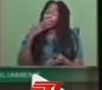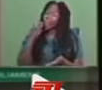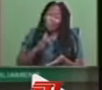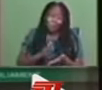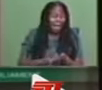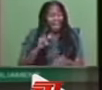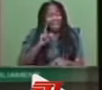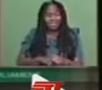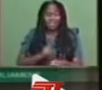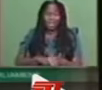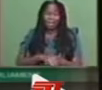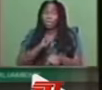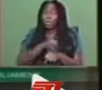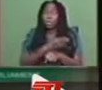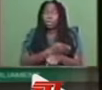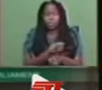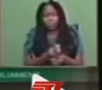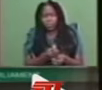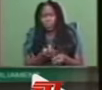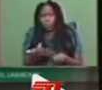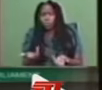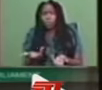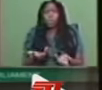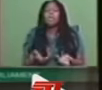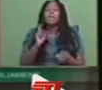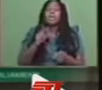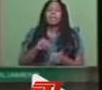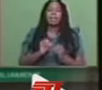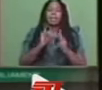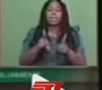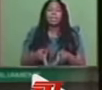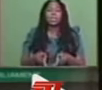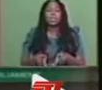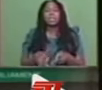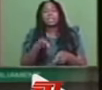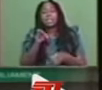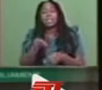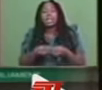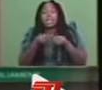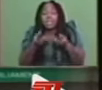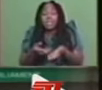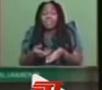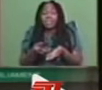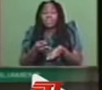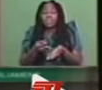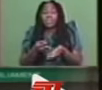an opportunity to survive and feed their families. And this will happen.